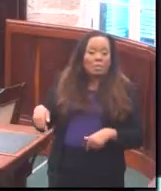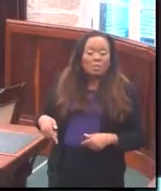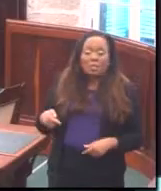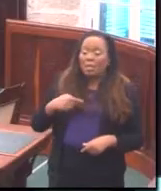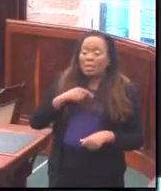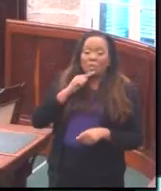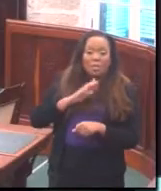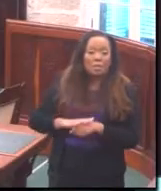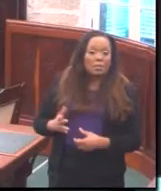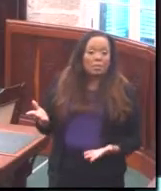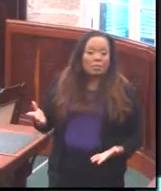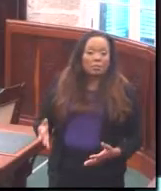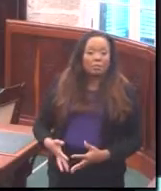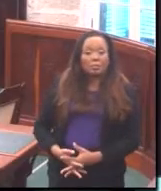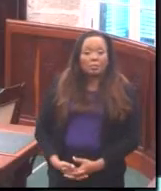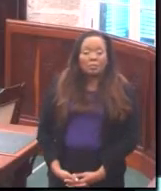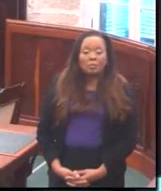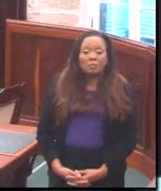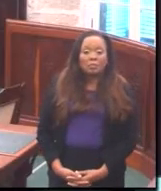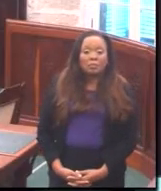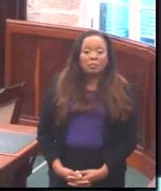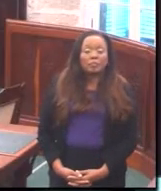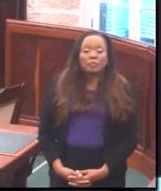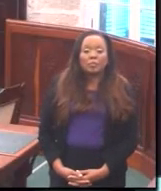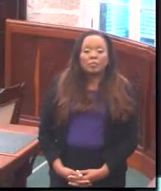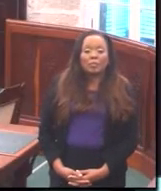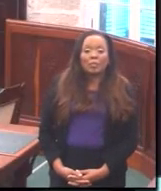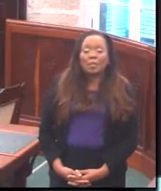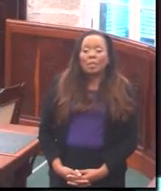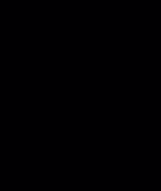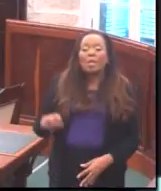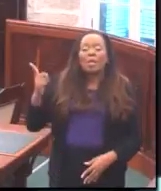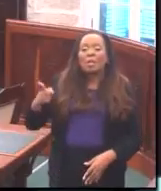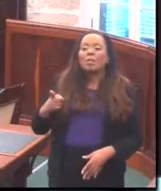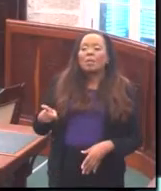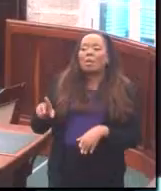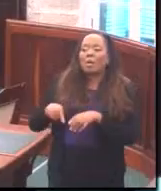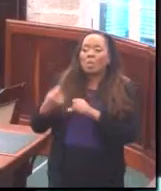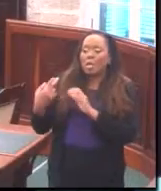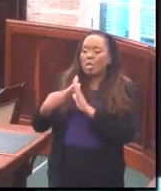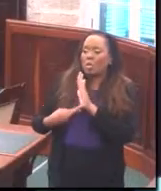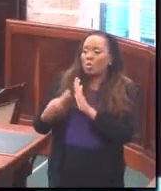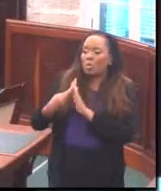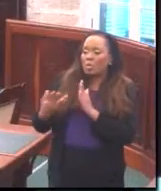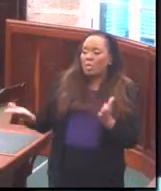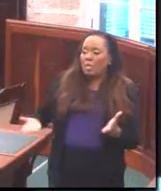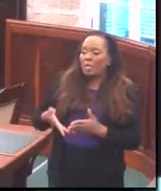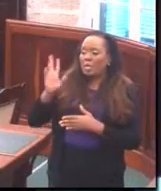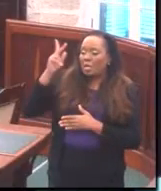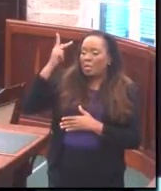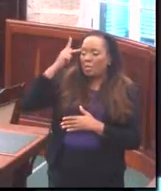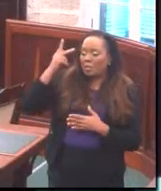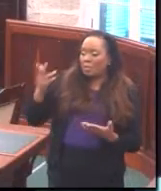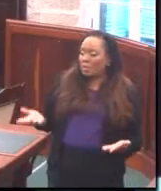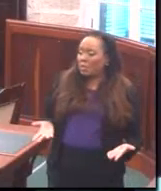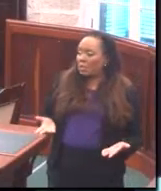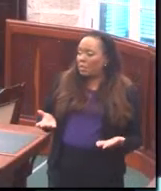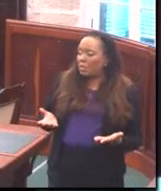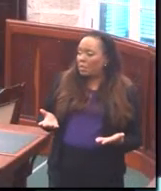guarantee you that. You're treading on borrowed time and borrowed ground. Please, please.